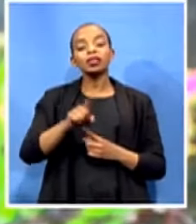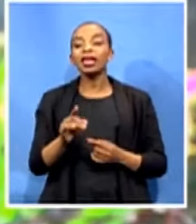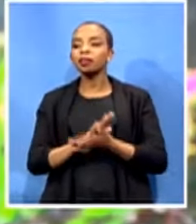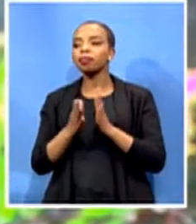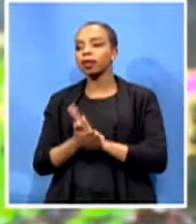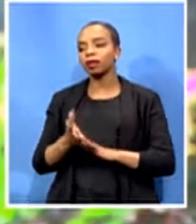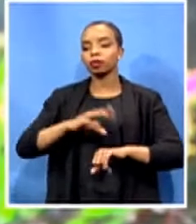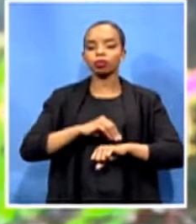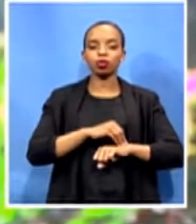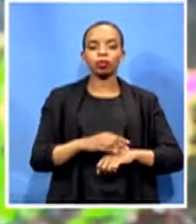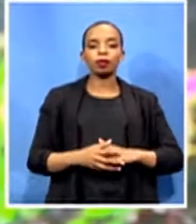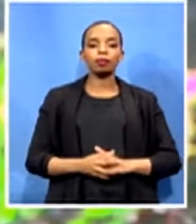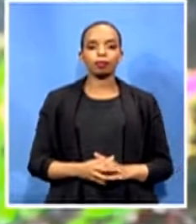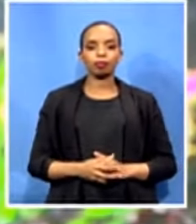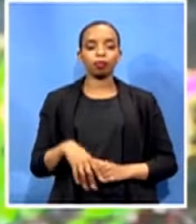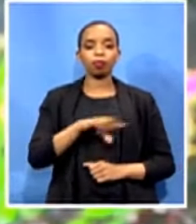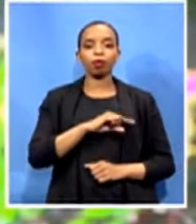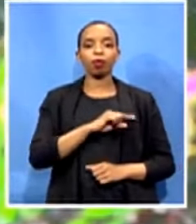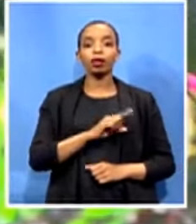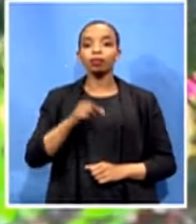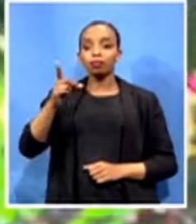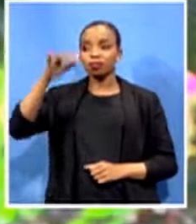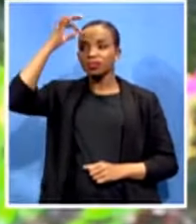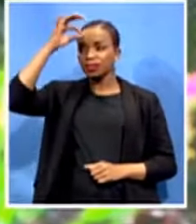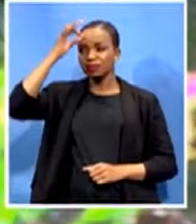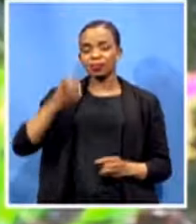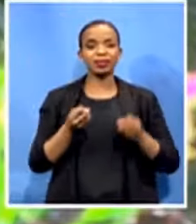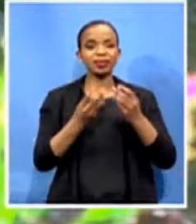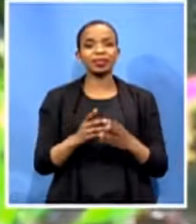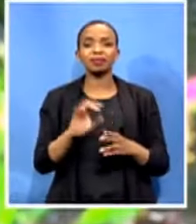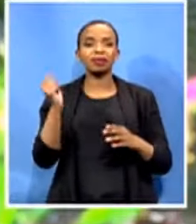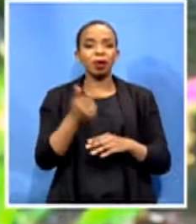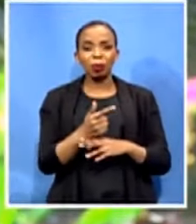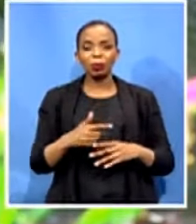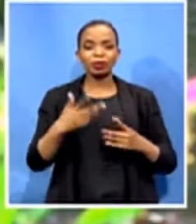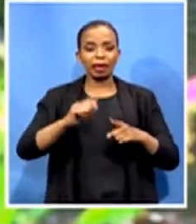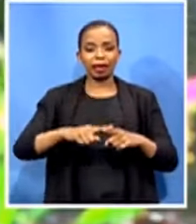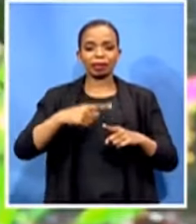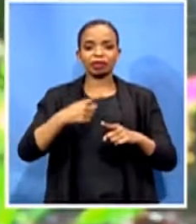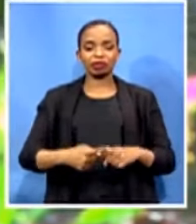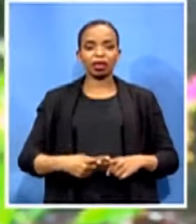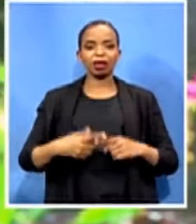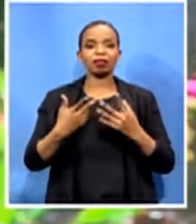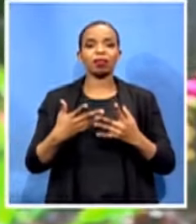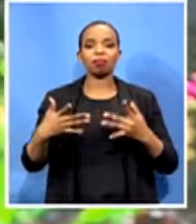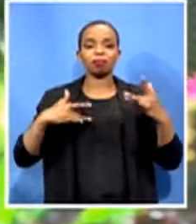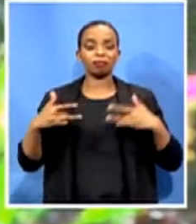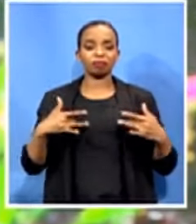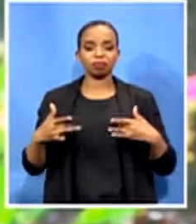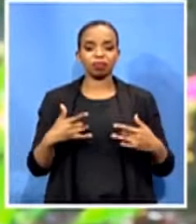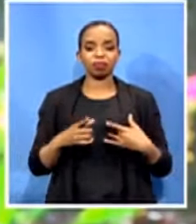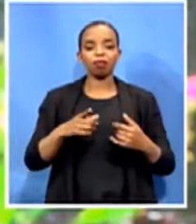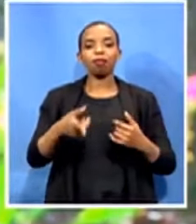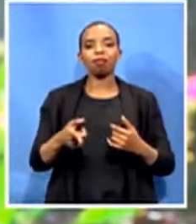all the civil servants that extra consumption capacity, but in the shops,